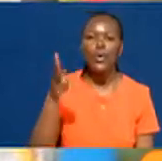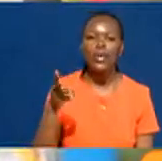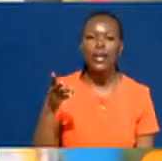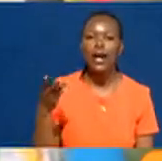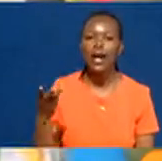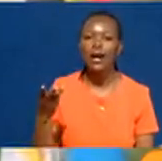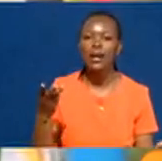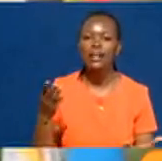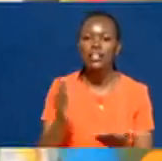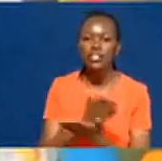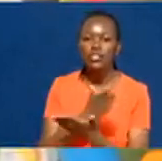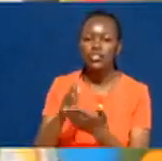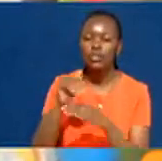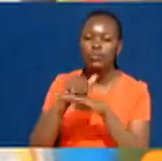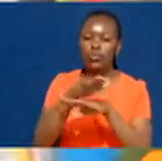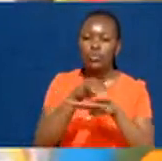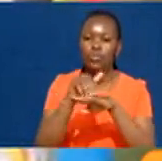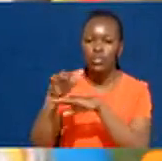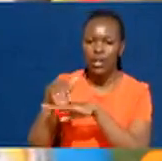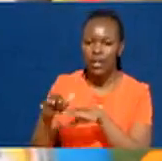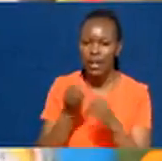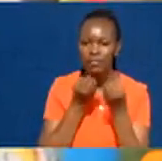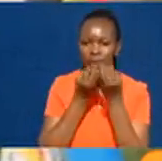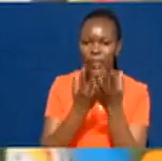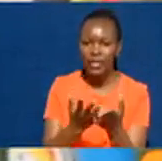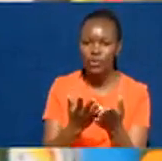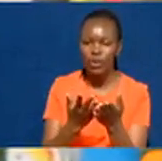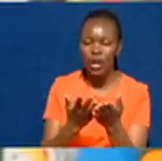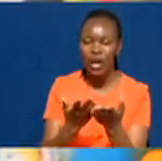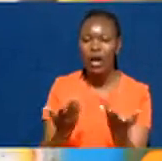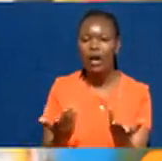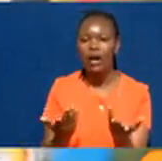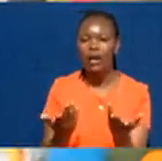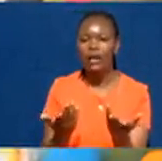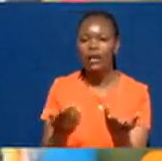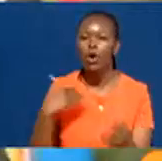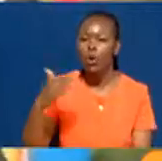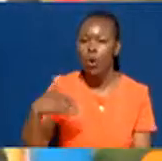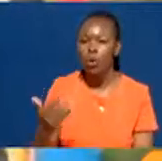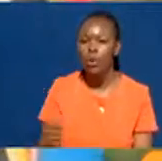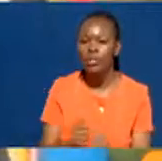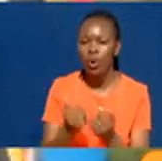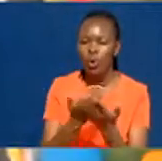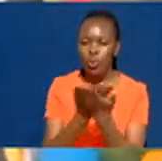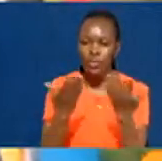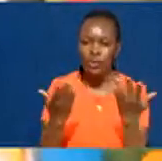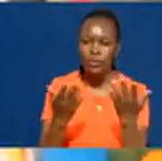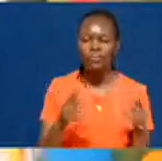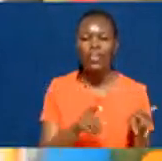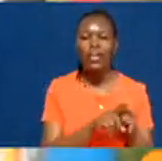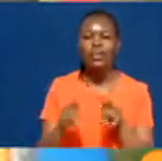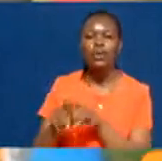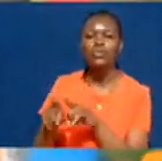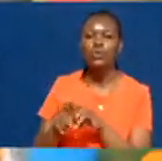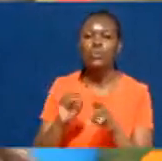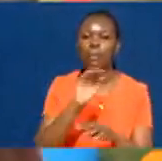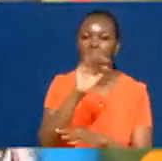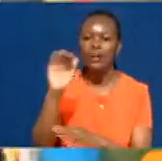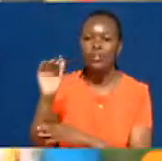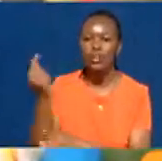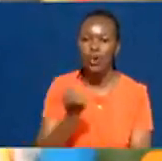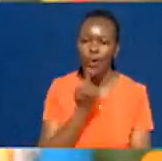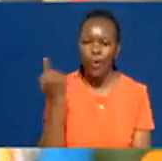be sharing information with you as often as we can. And I am just requesting that let's